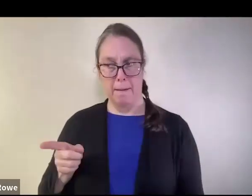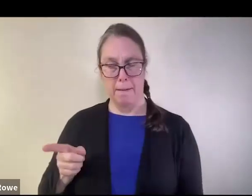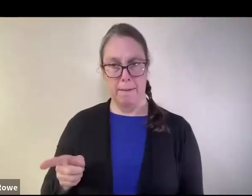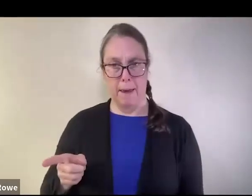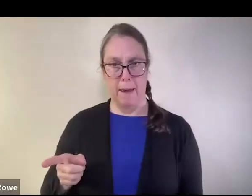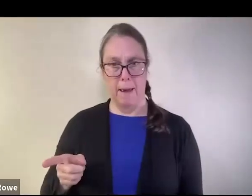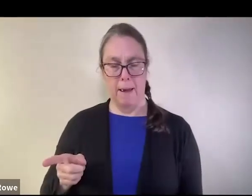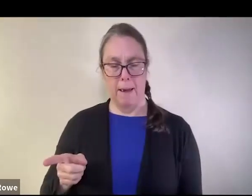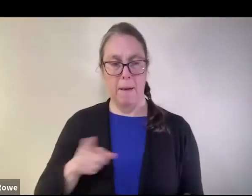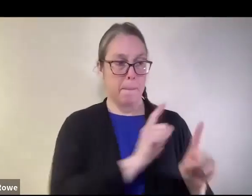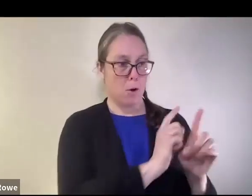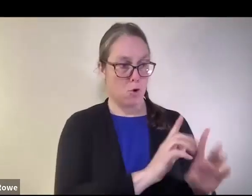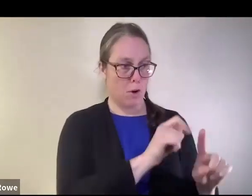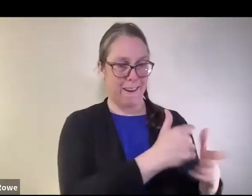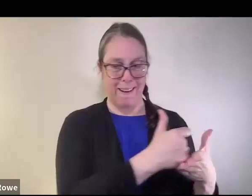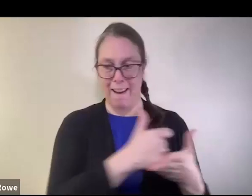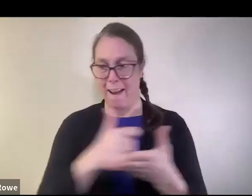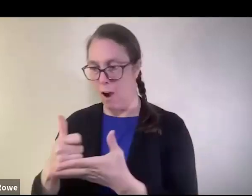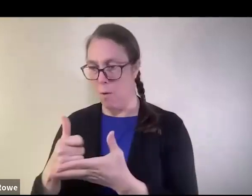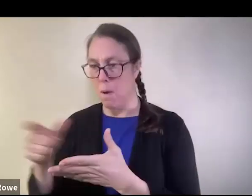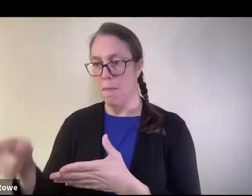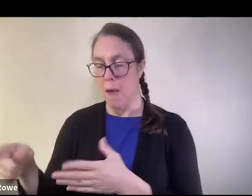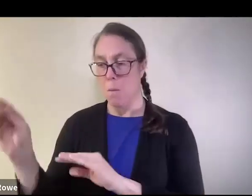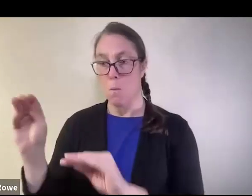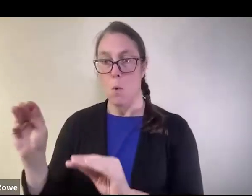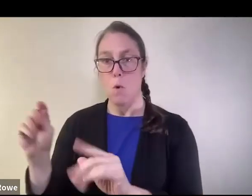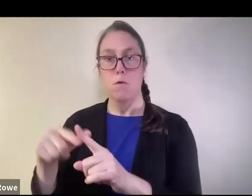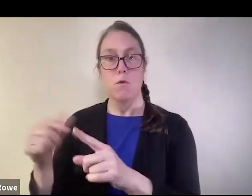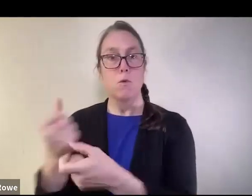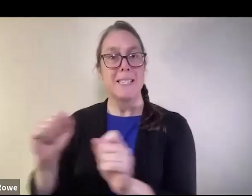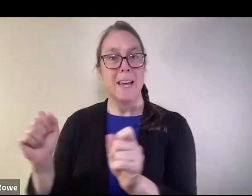they can help them get to a safe place if needed.